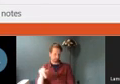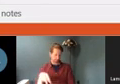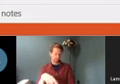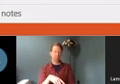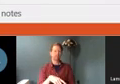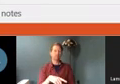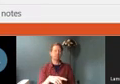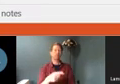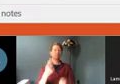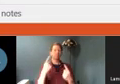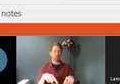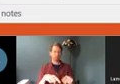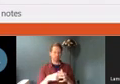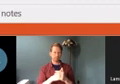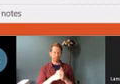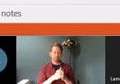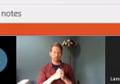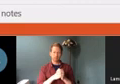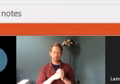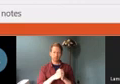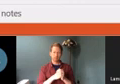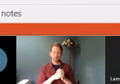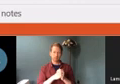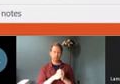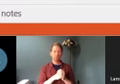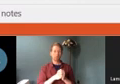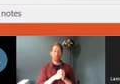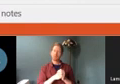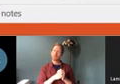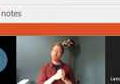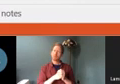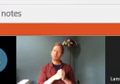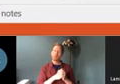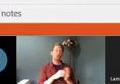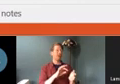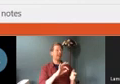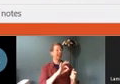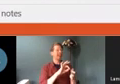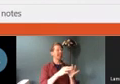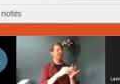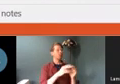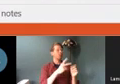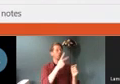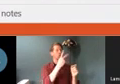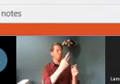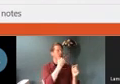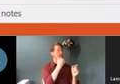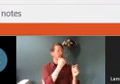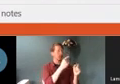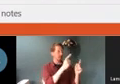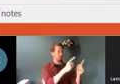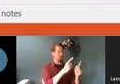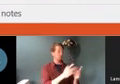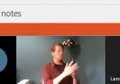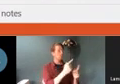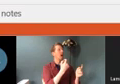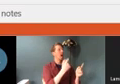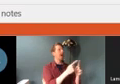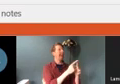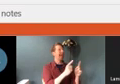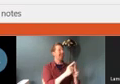then let's see what are the advantages and what changes. So instead of just seeing two numbers based on the length of the